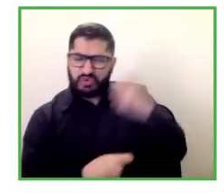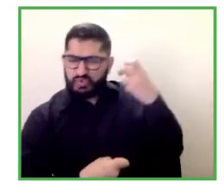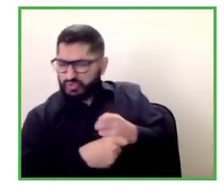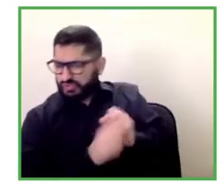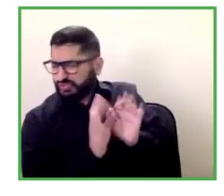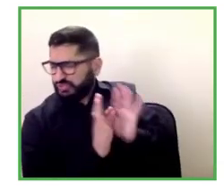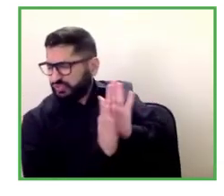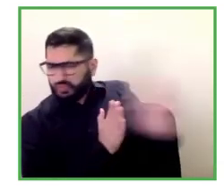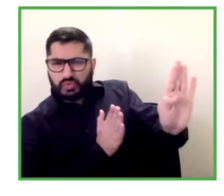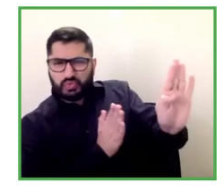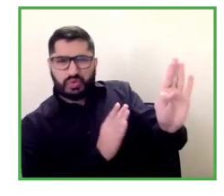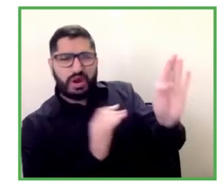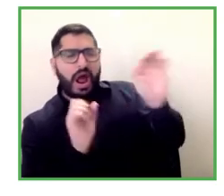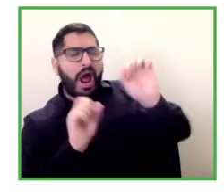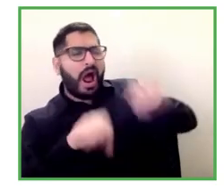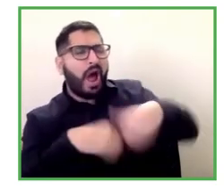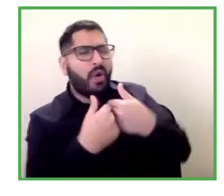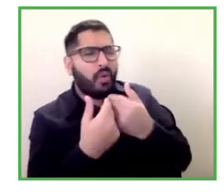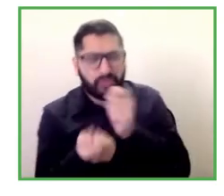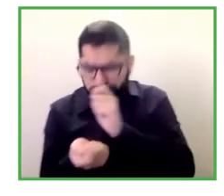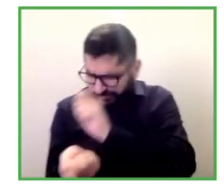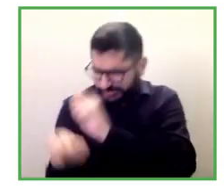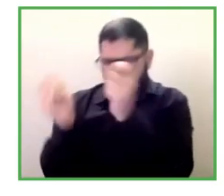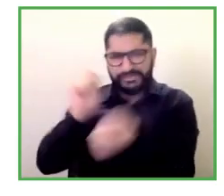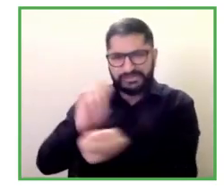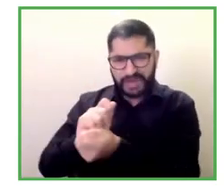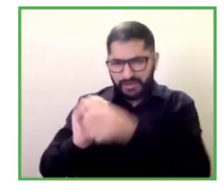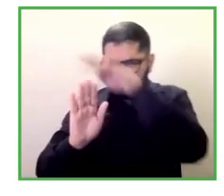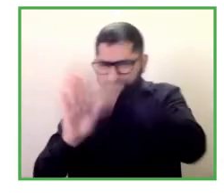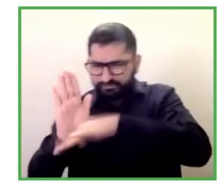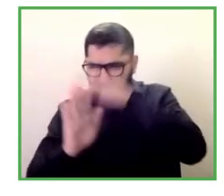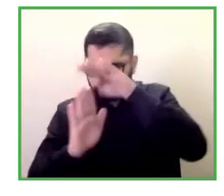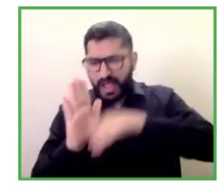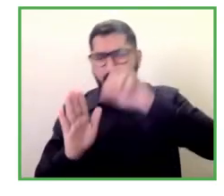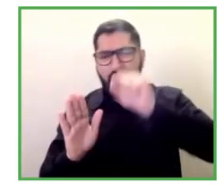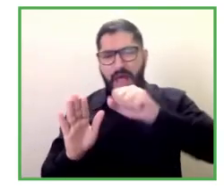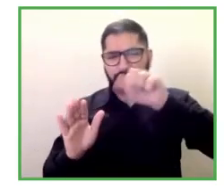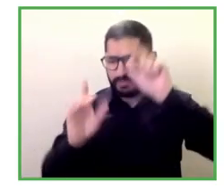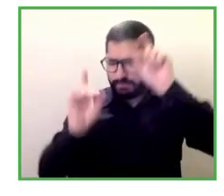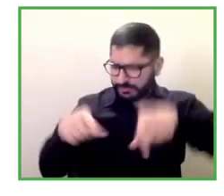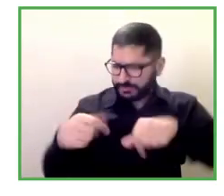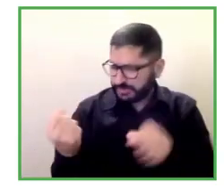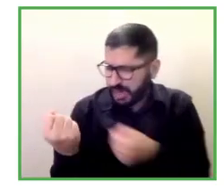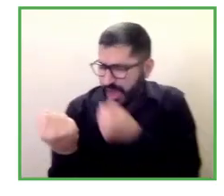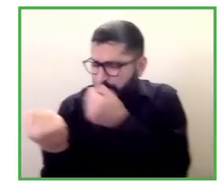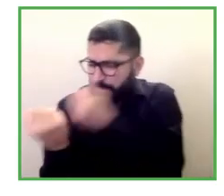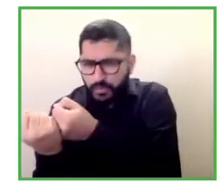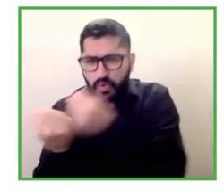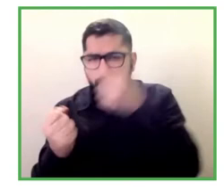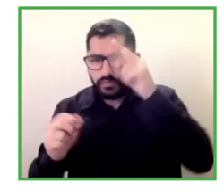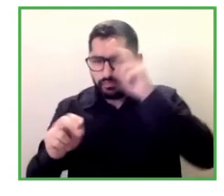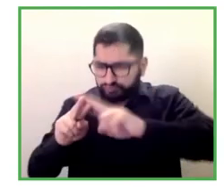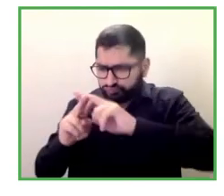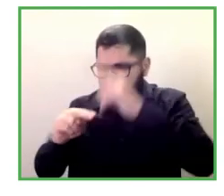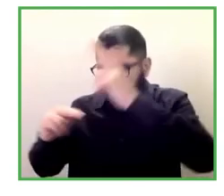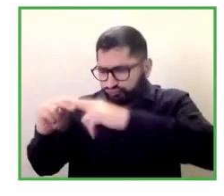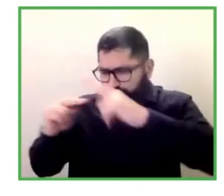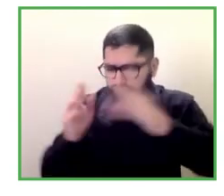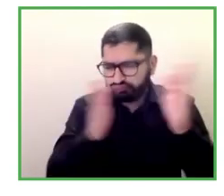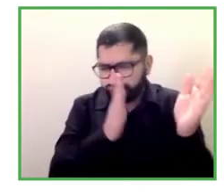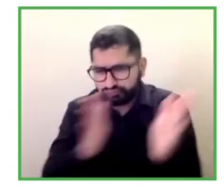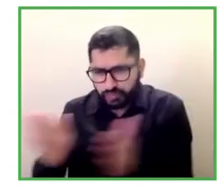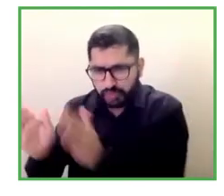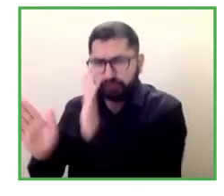support from APSA's professionals is very important, the work that's been done with the penitentiary